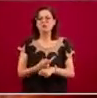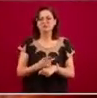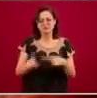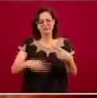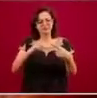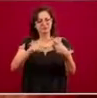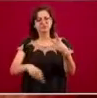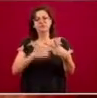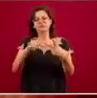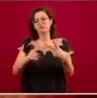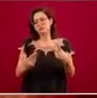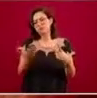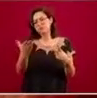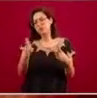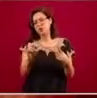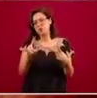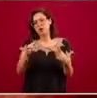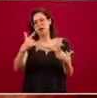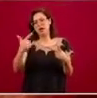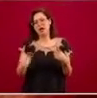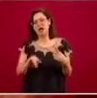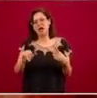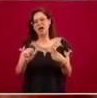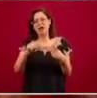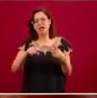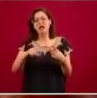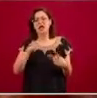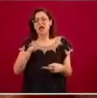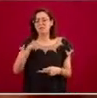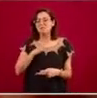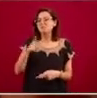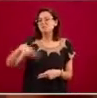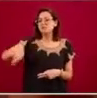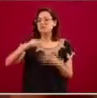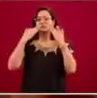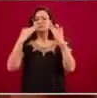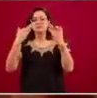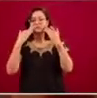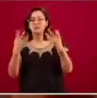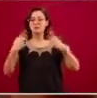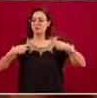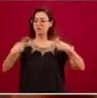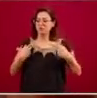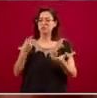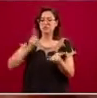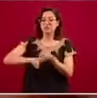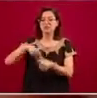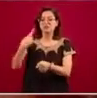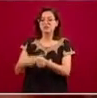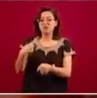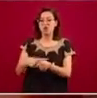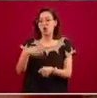still moving towards the most intense stage of the epidemic. And also, Dr. Borja,